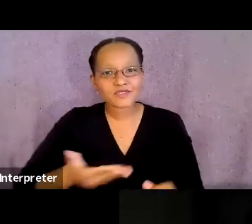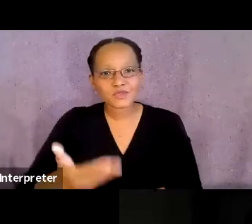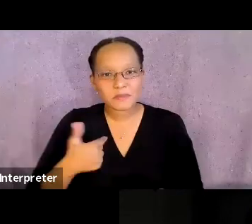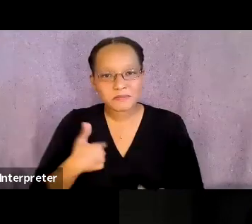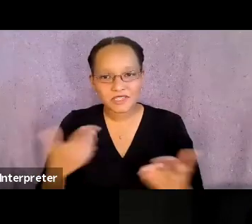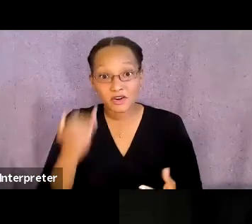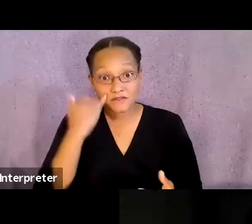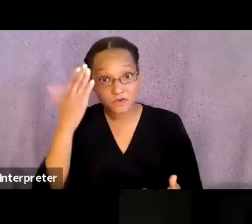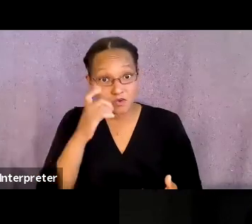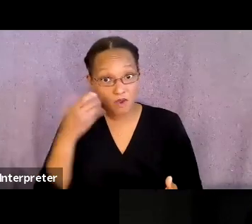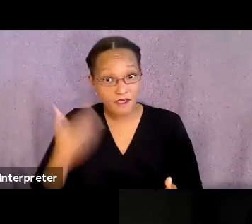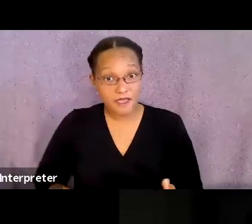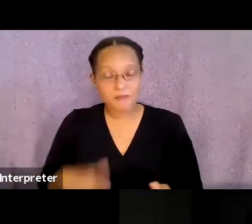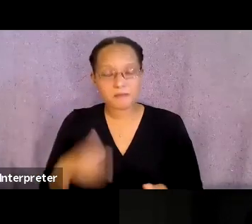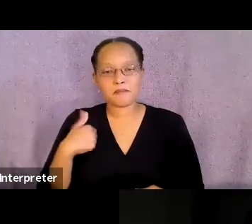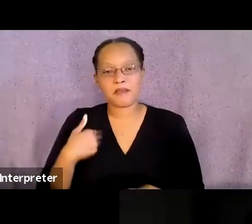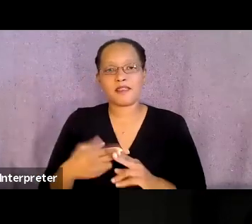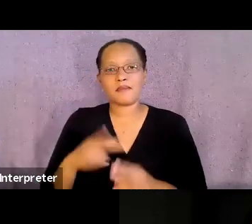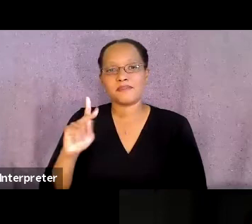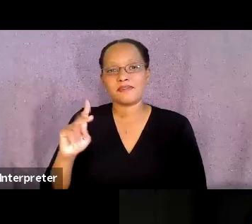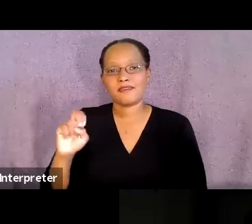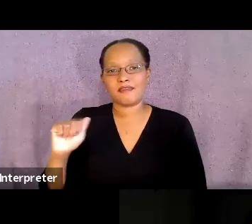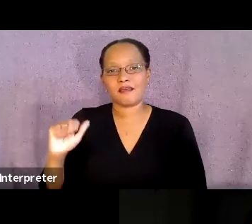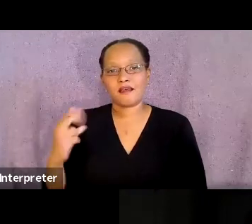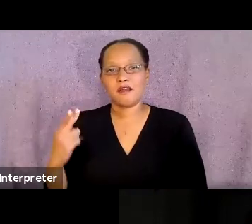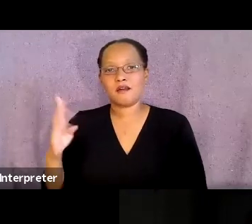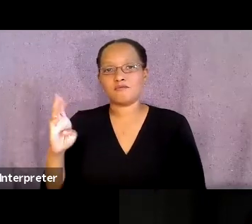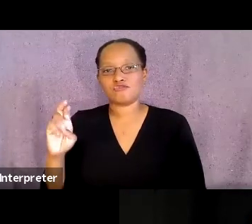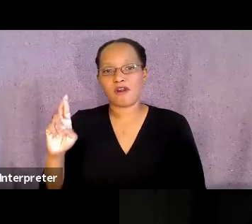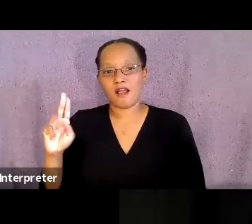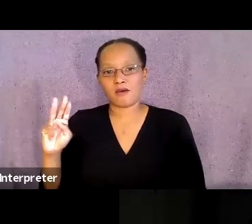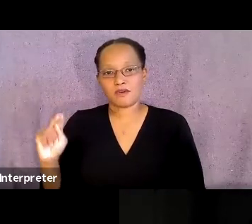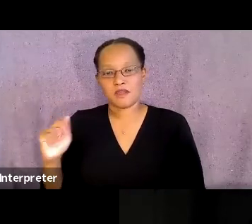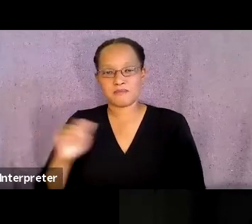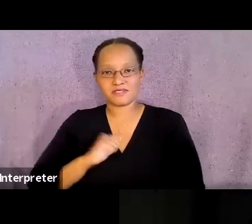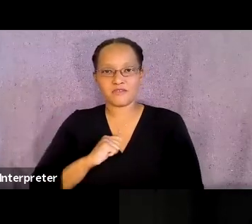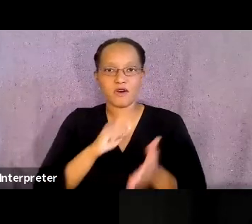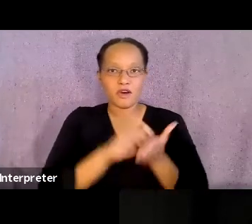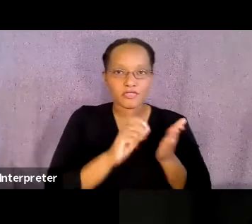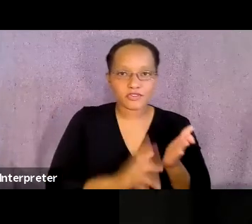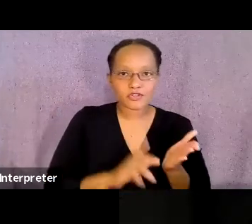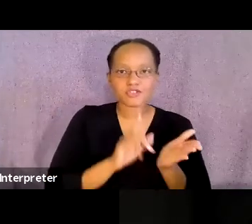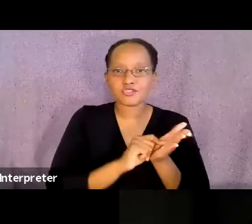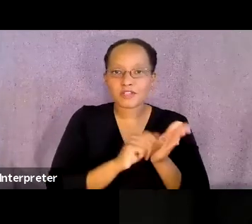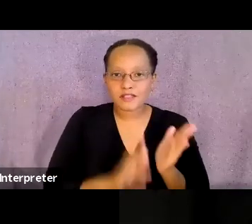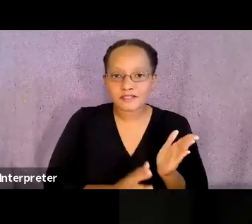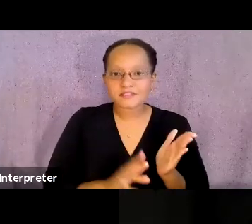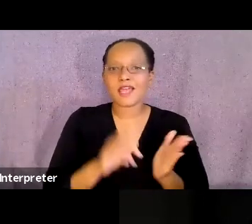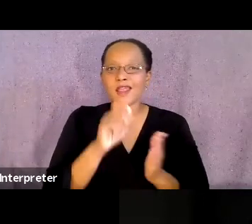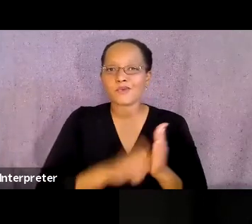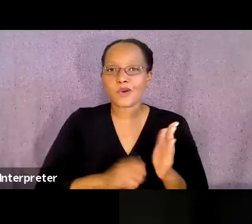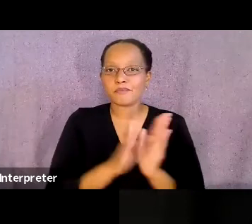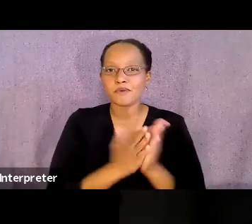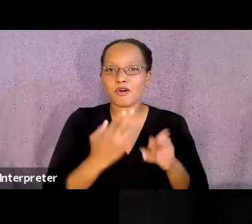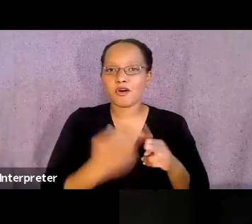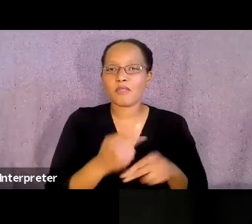Brown. I'm an author, a journalist, and a screenwriter. I wrote the book, The Pretty One, on